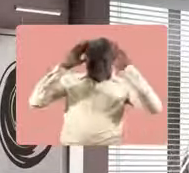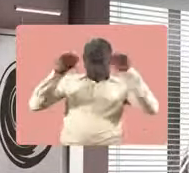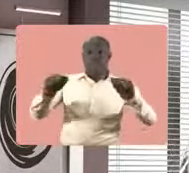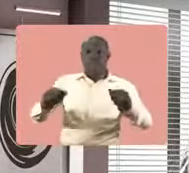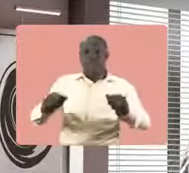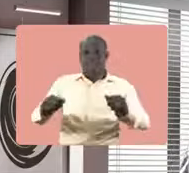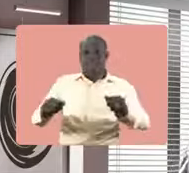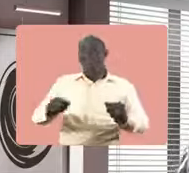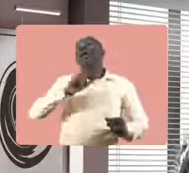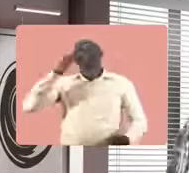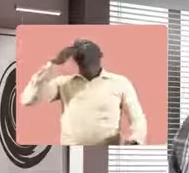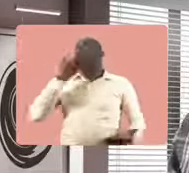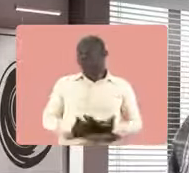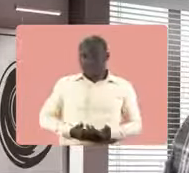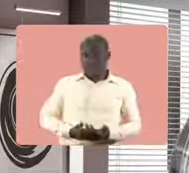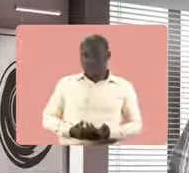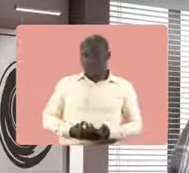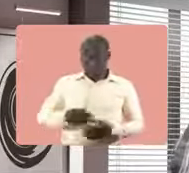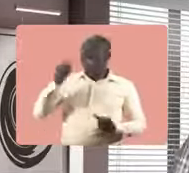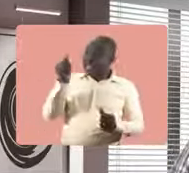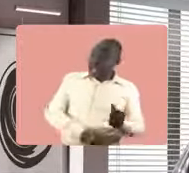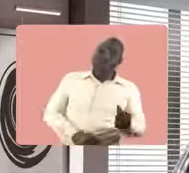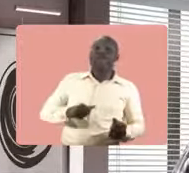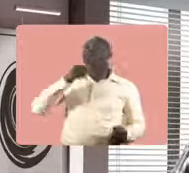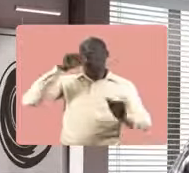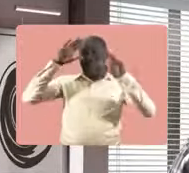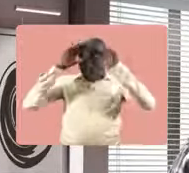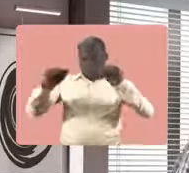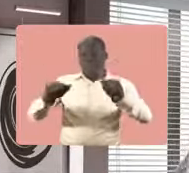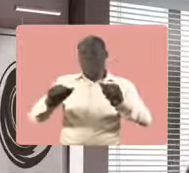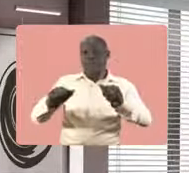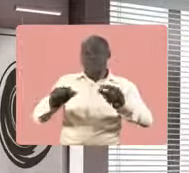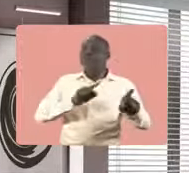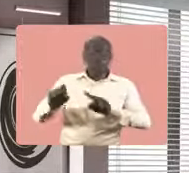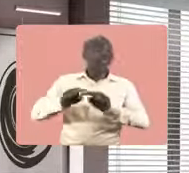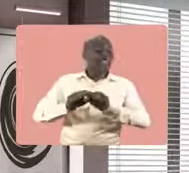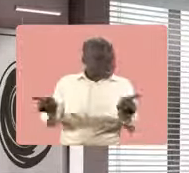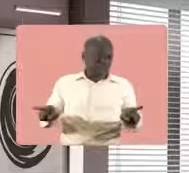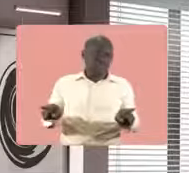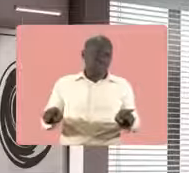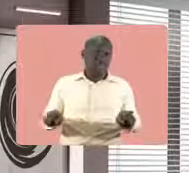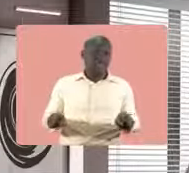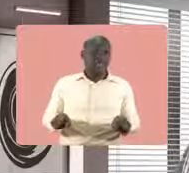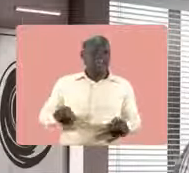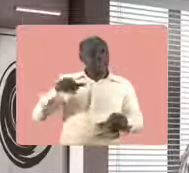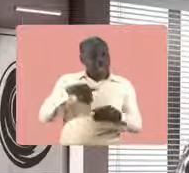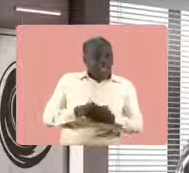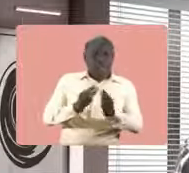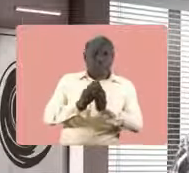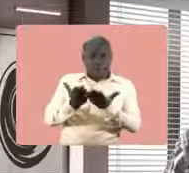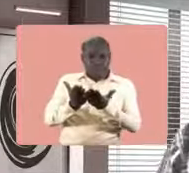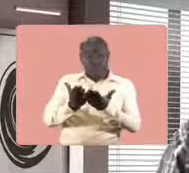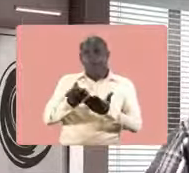oye bibi aban biara ba oye bibi na oka osankafo